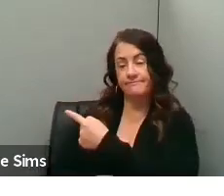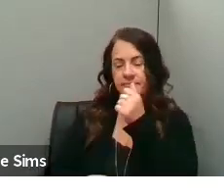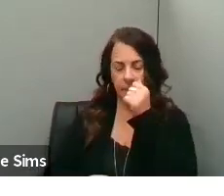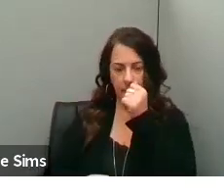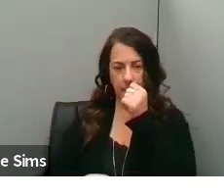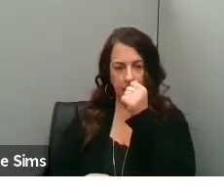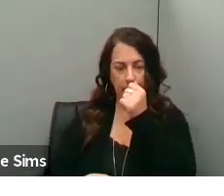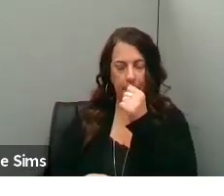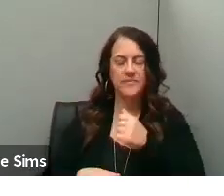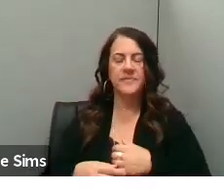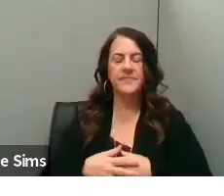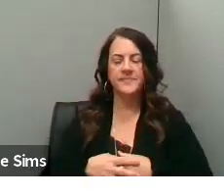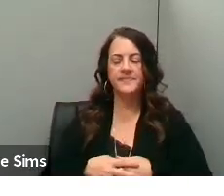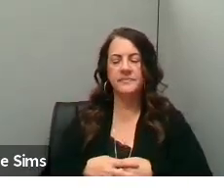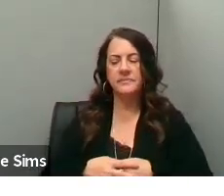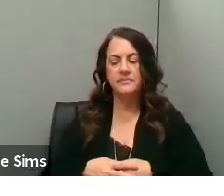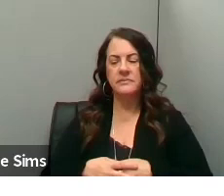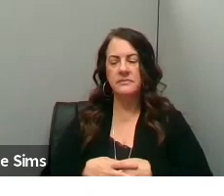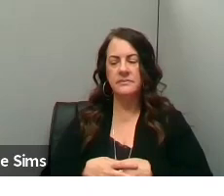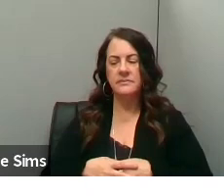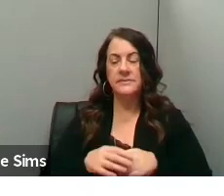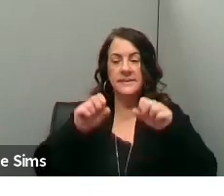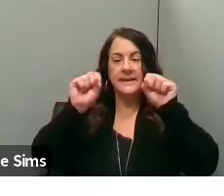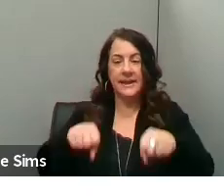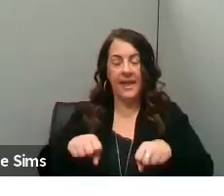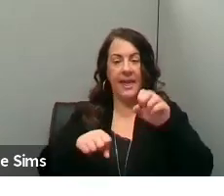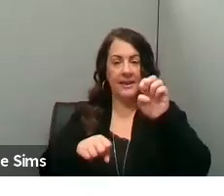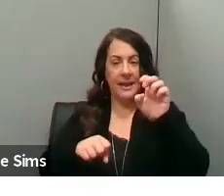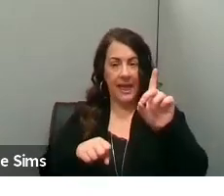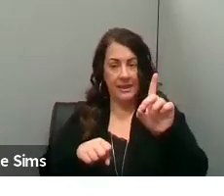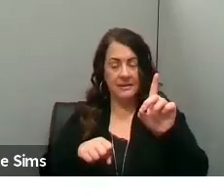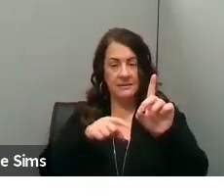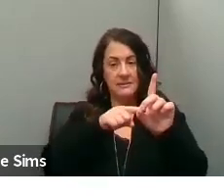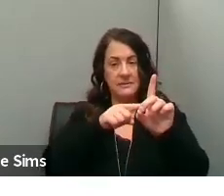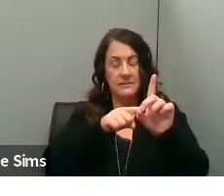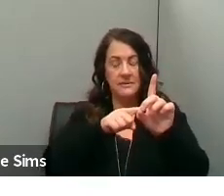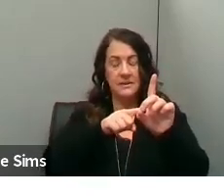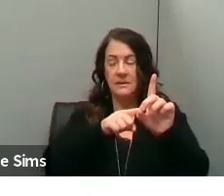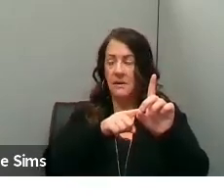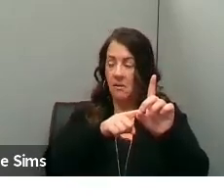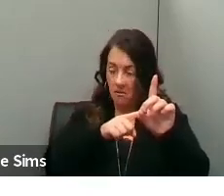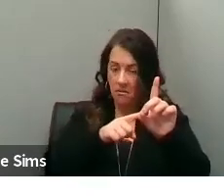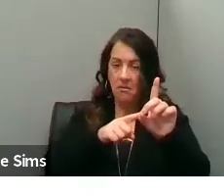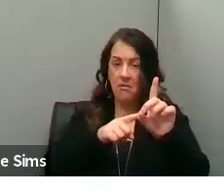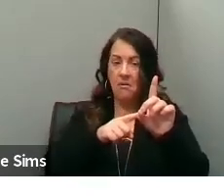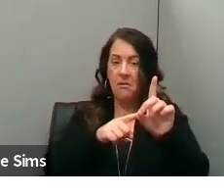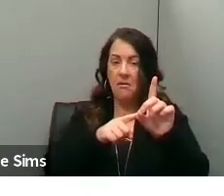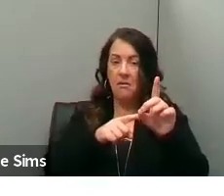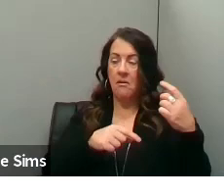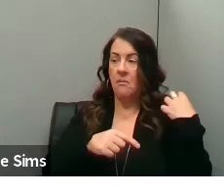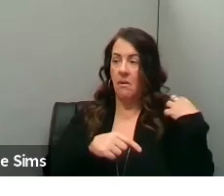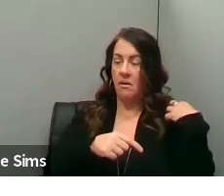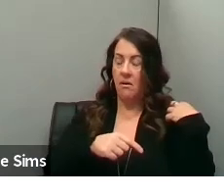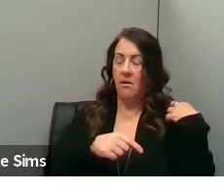So as a follow-up to that, can Ed notify the local public health agency that Zara has